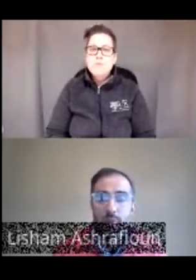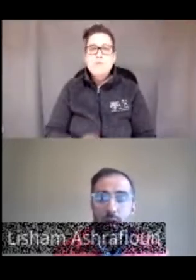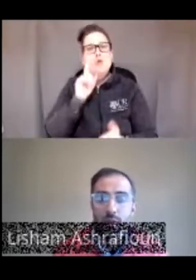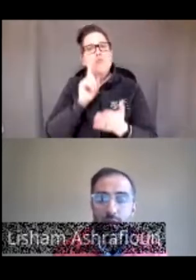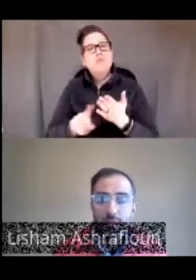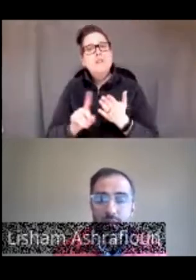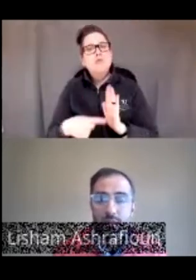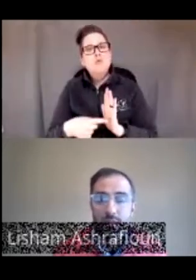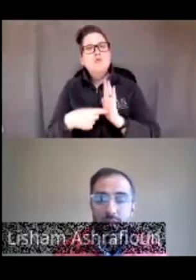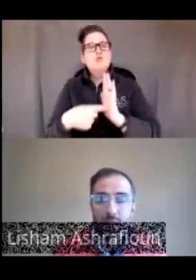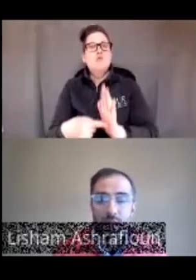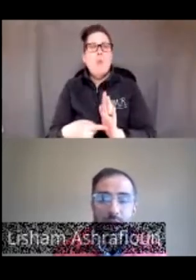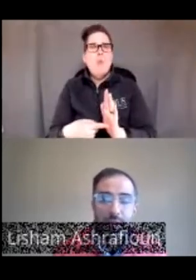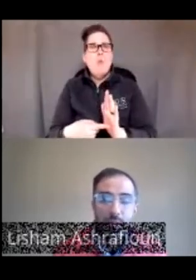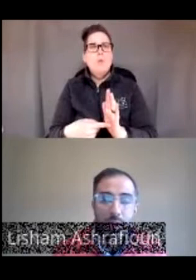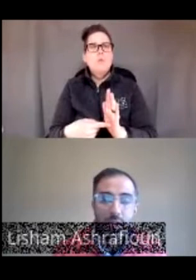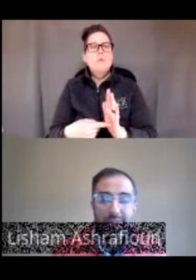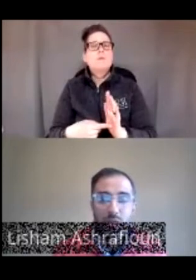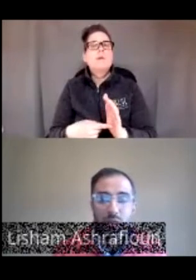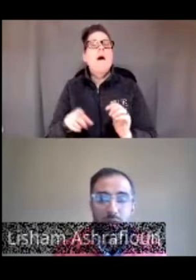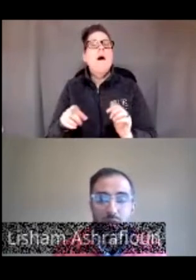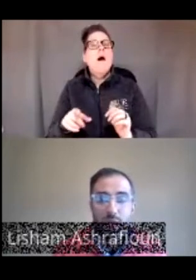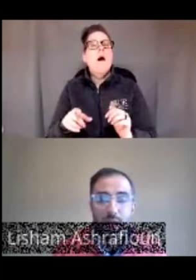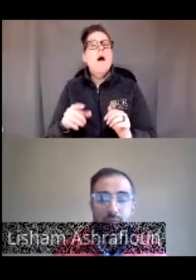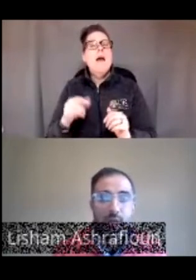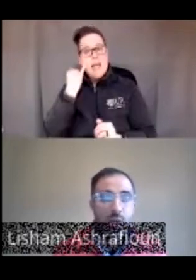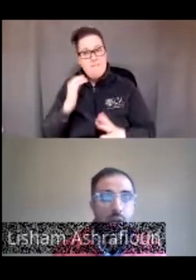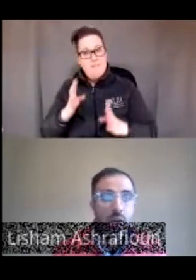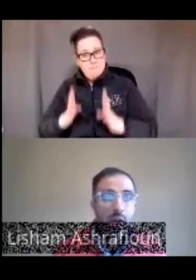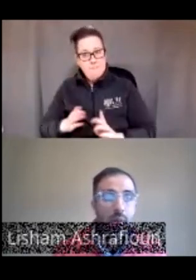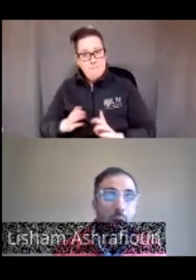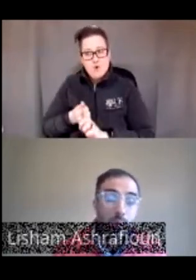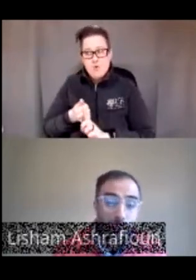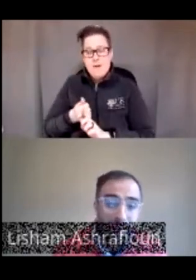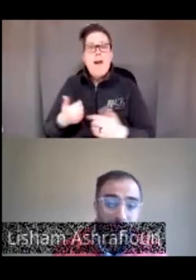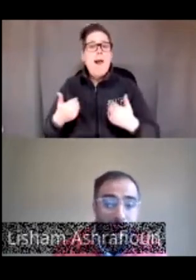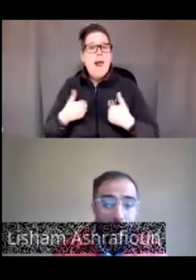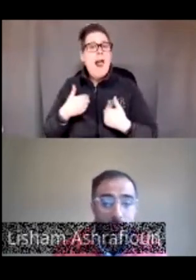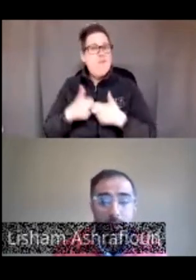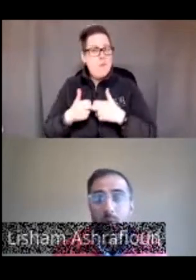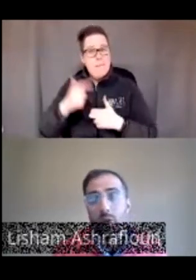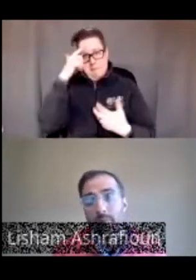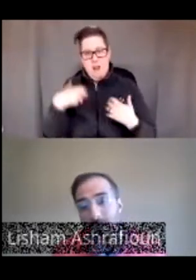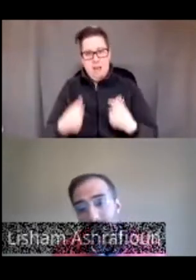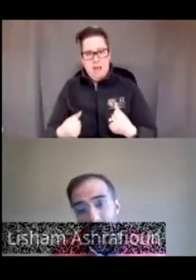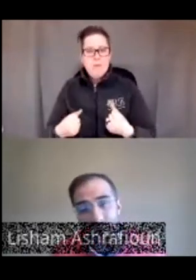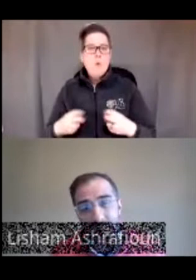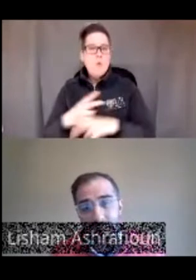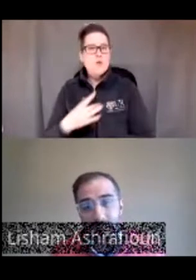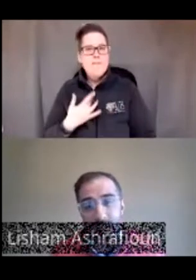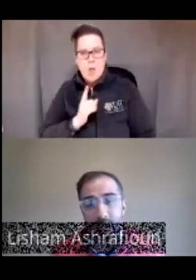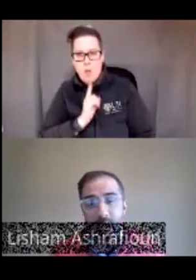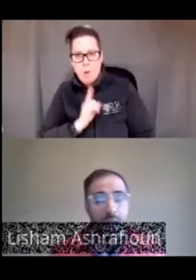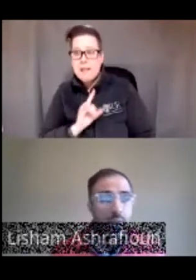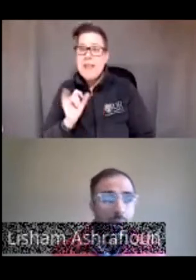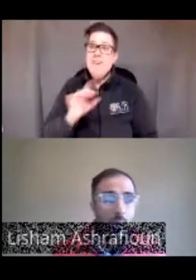that the prevalence is higher among individuals who have problems with mental health, people who are objectively